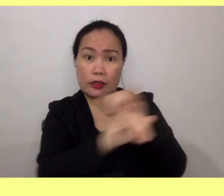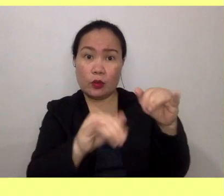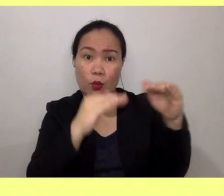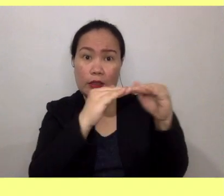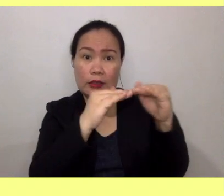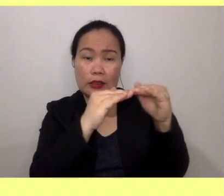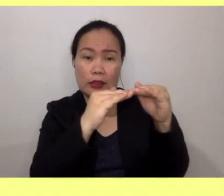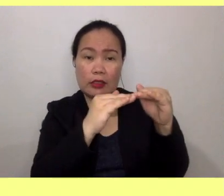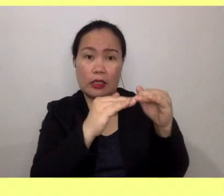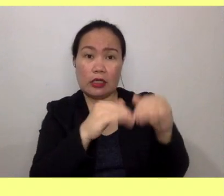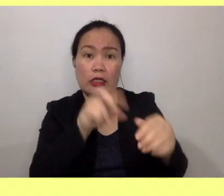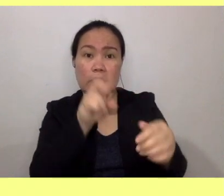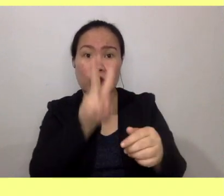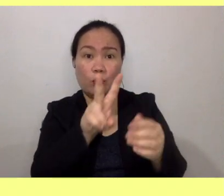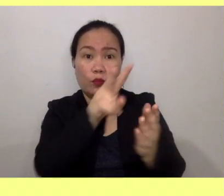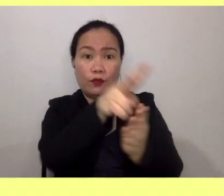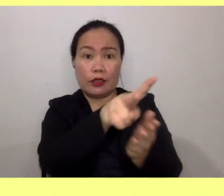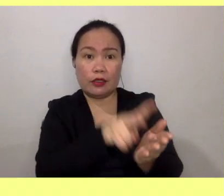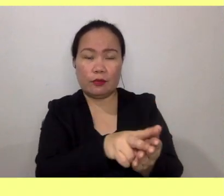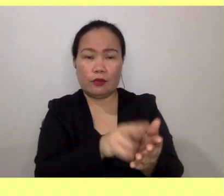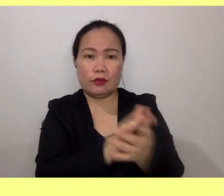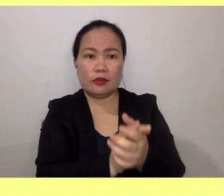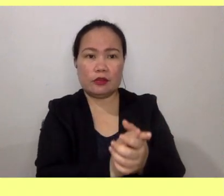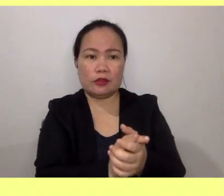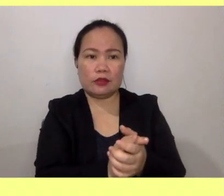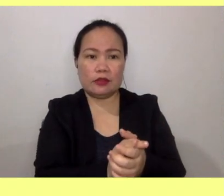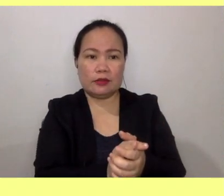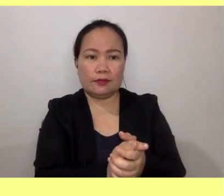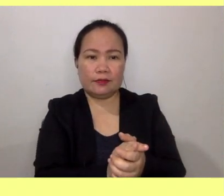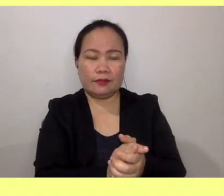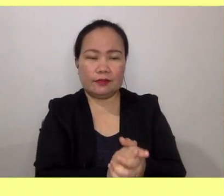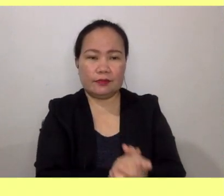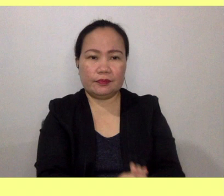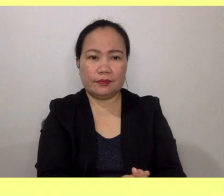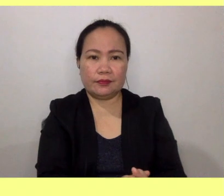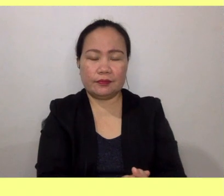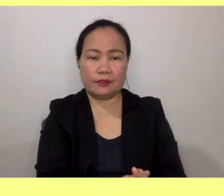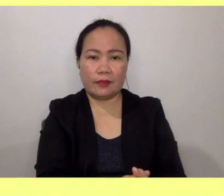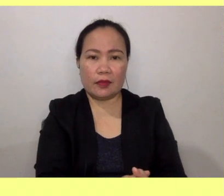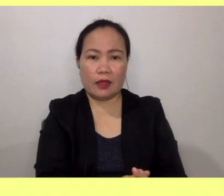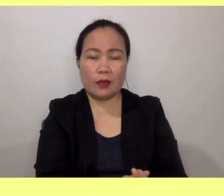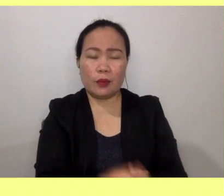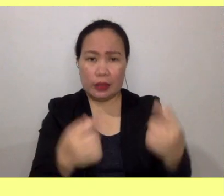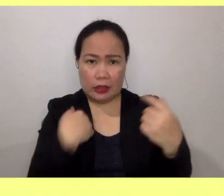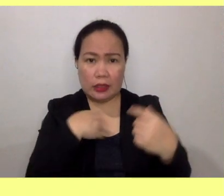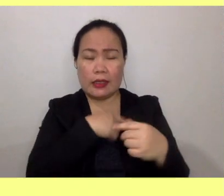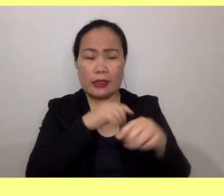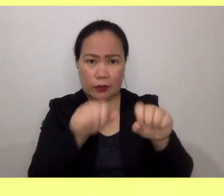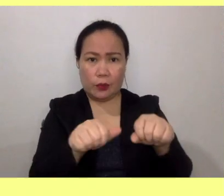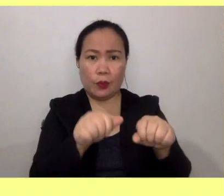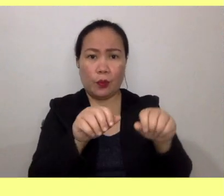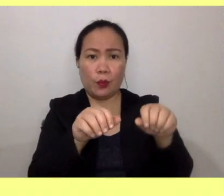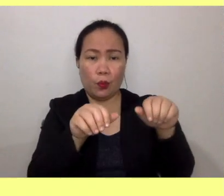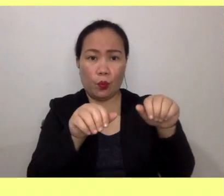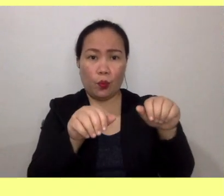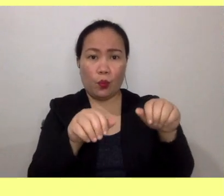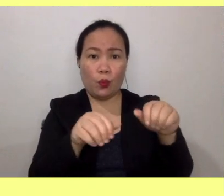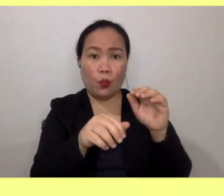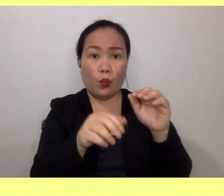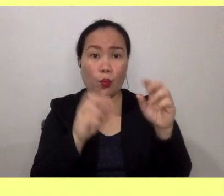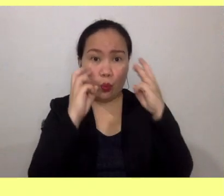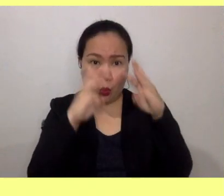Yun po yung previous video tutorial bago po ito. Punta po tayo sa playlist para makita po natin lahat.